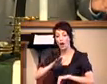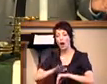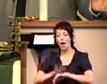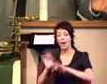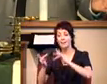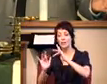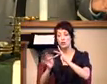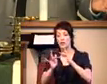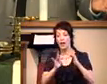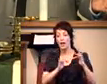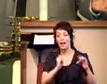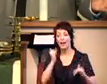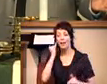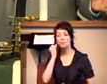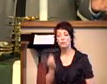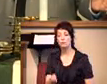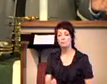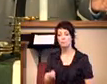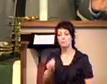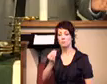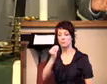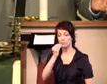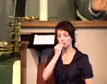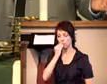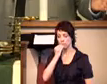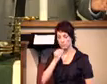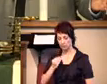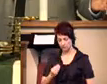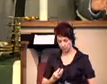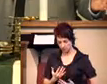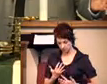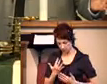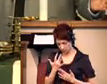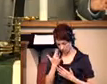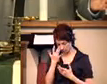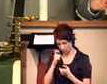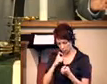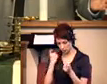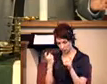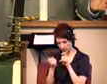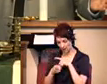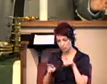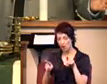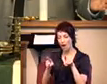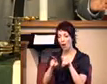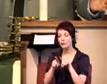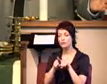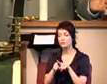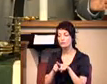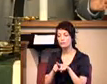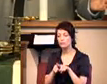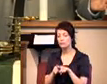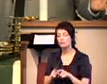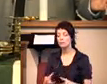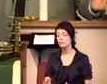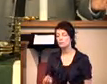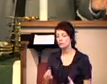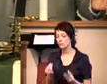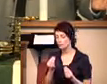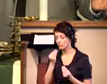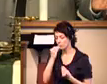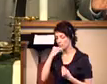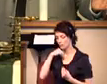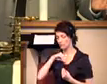you partake in a meal, that that would be transformative to you as well. That as you take this in, that it would be a reminder of the love